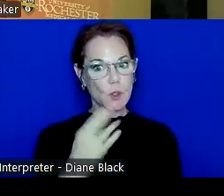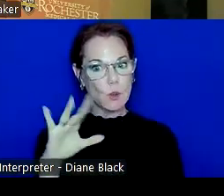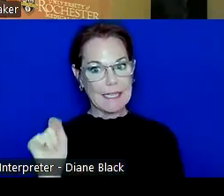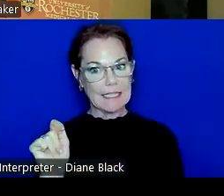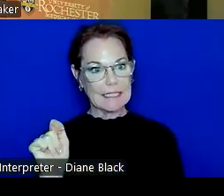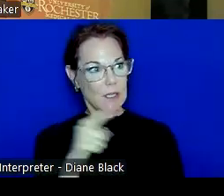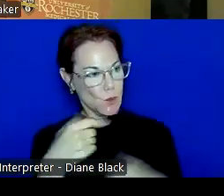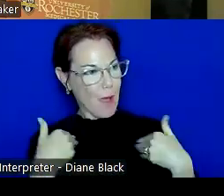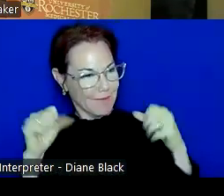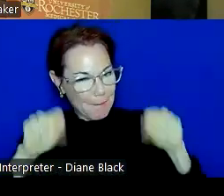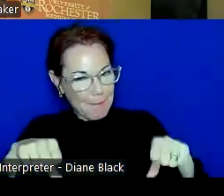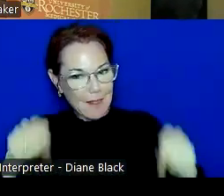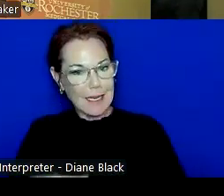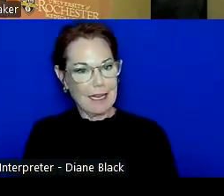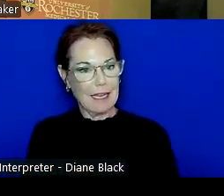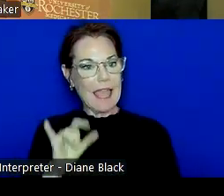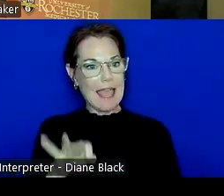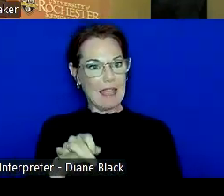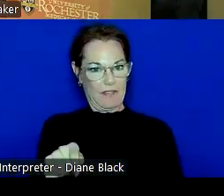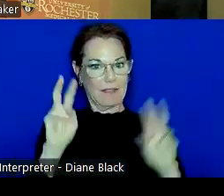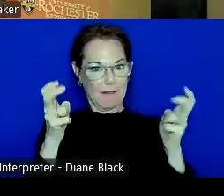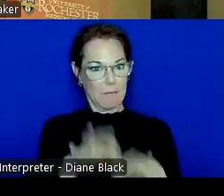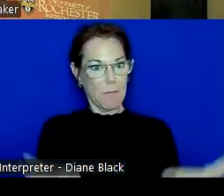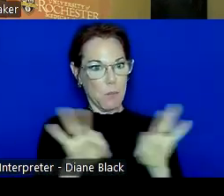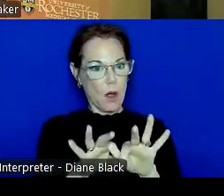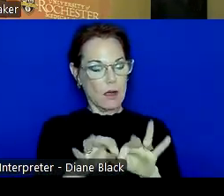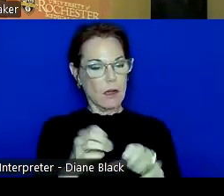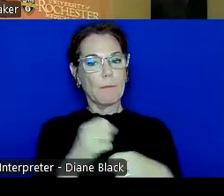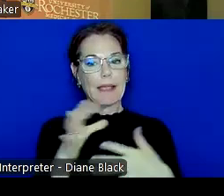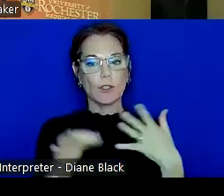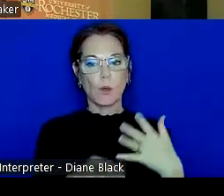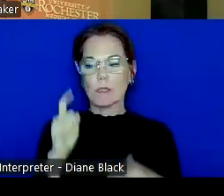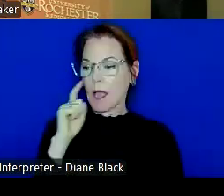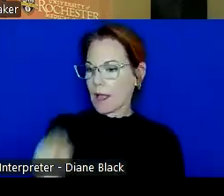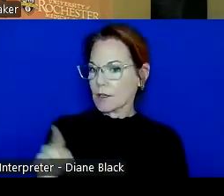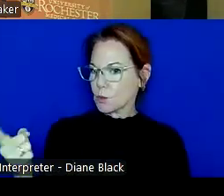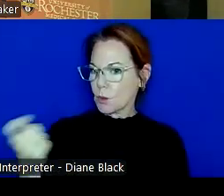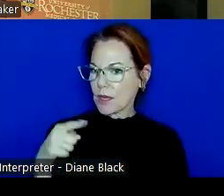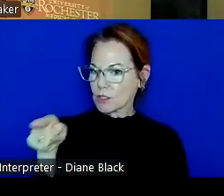that ability. If this is something important to you, make that choice. I see a question right here.